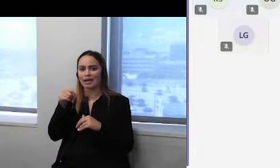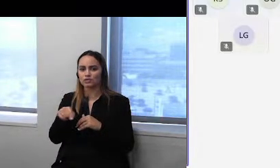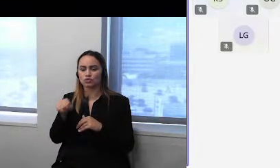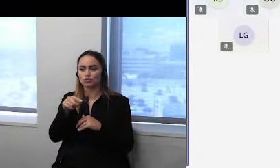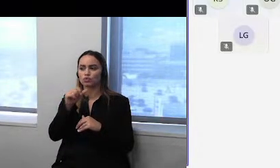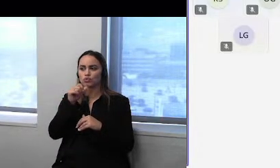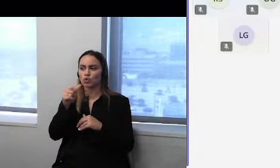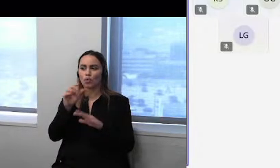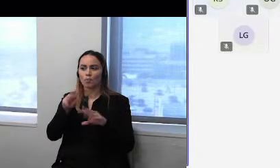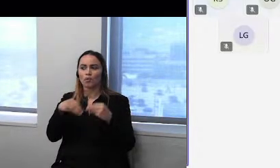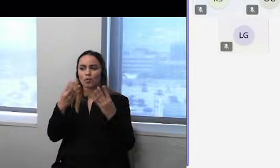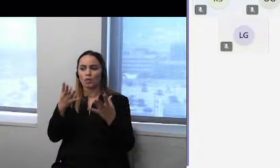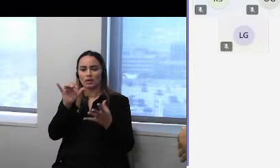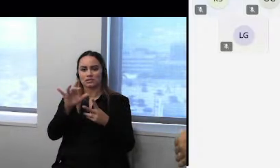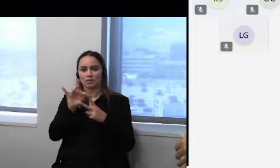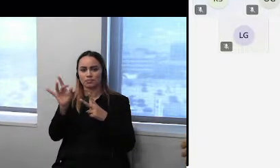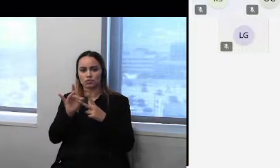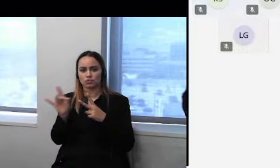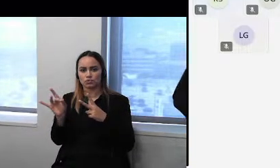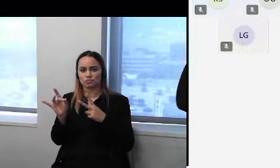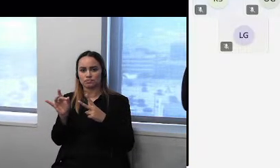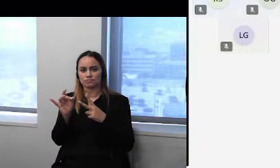choice?